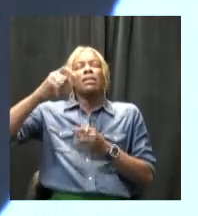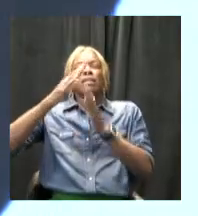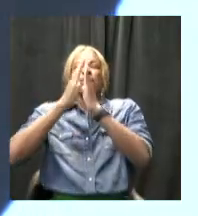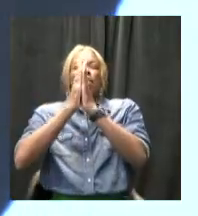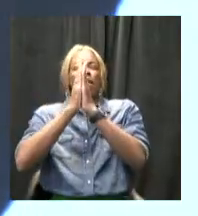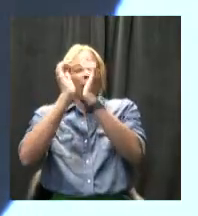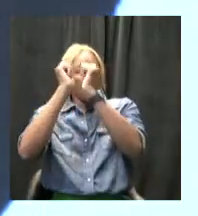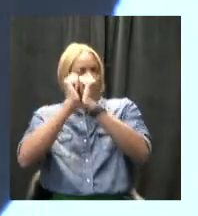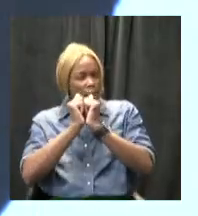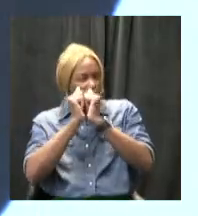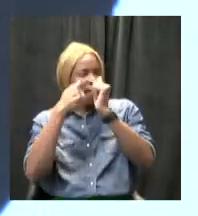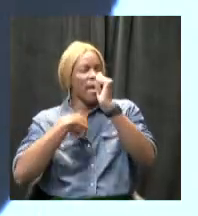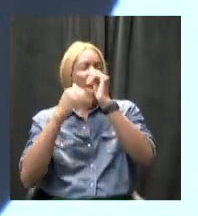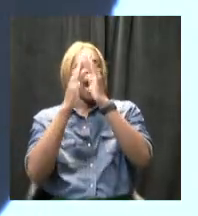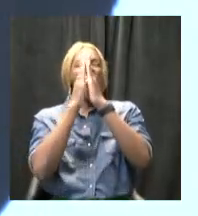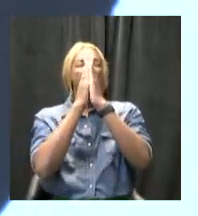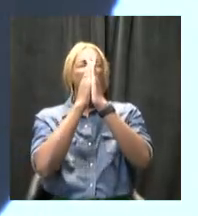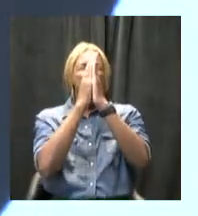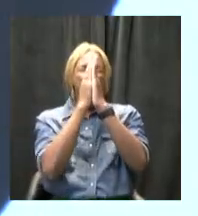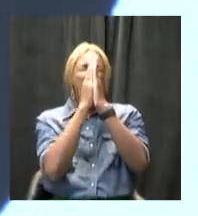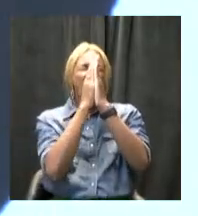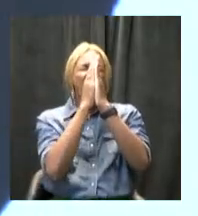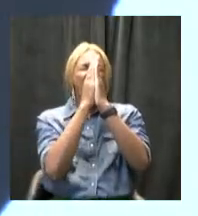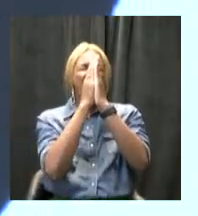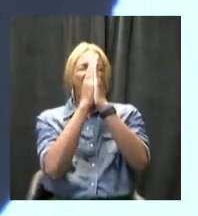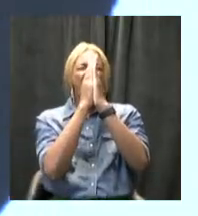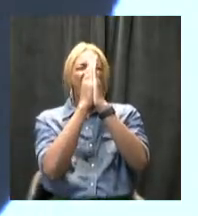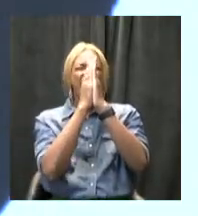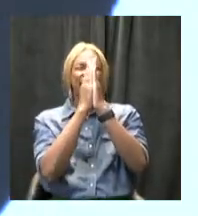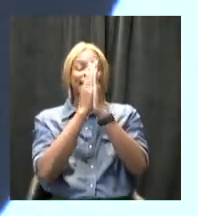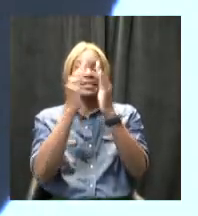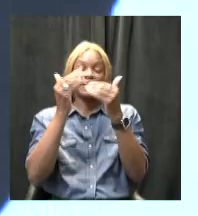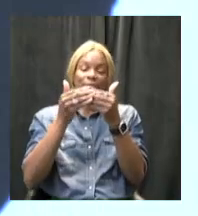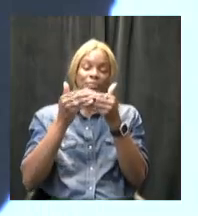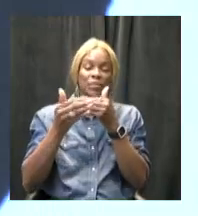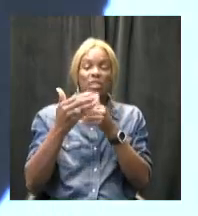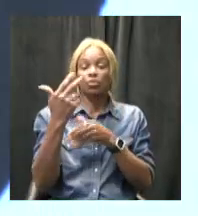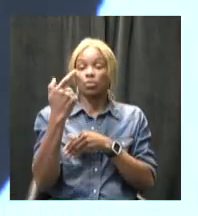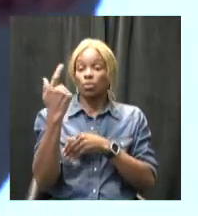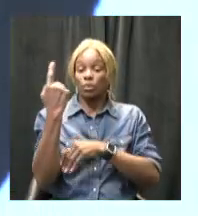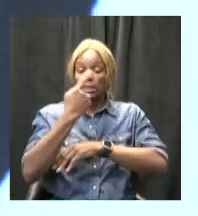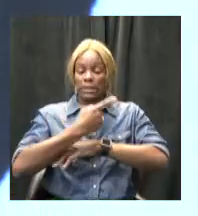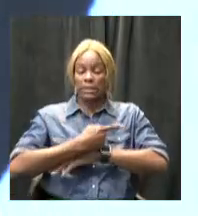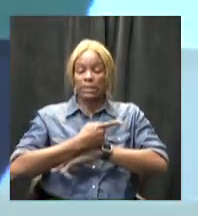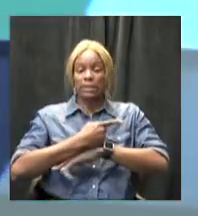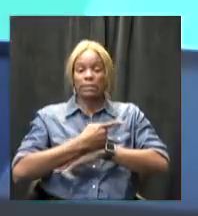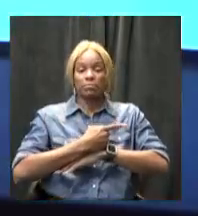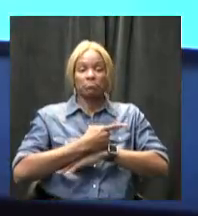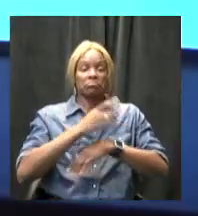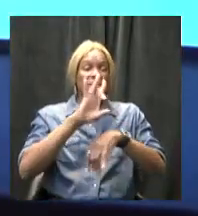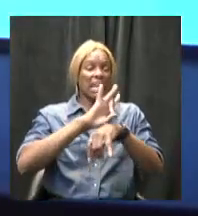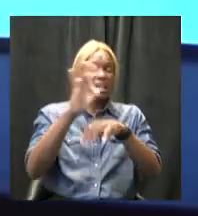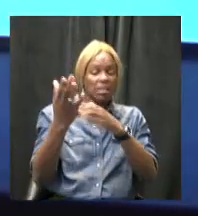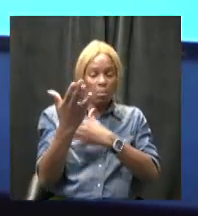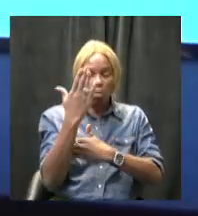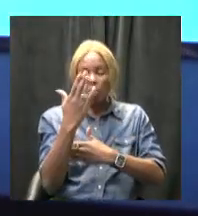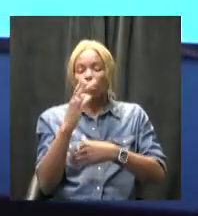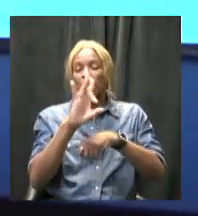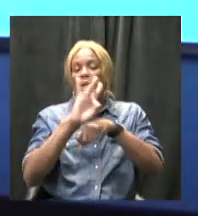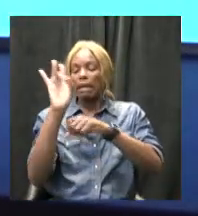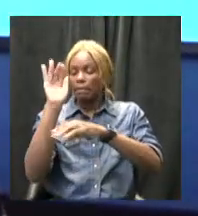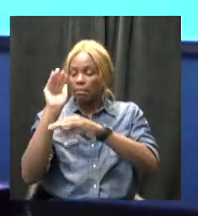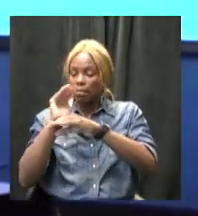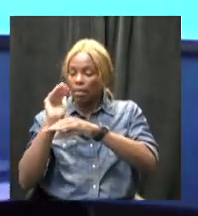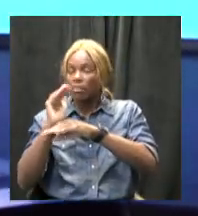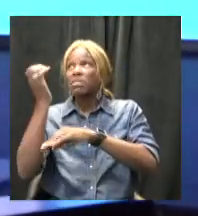with me. Can we covet to pray for the next 21 days at 8 a.m. or 8 p.m. for God